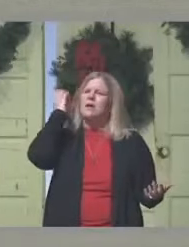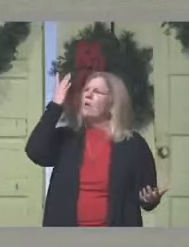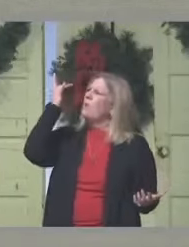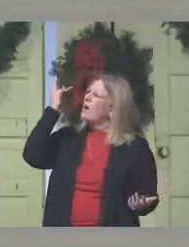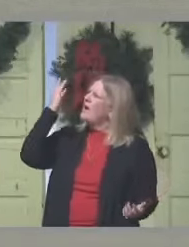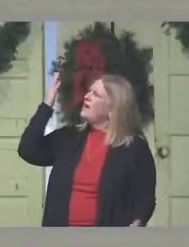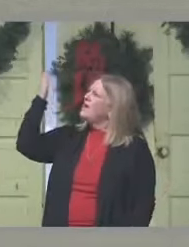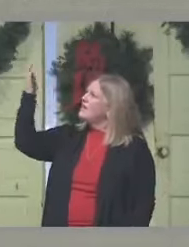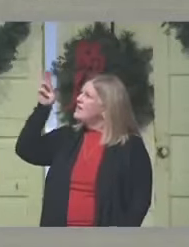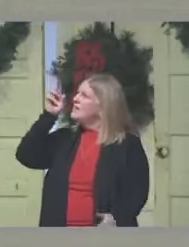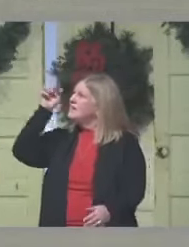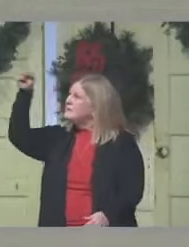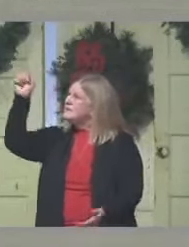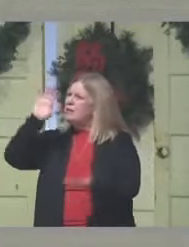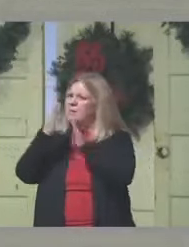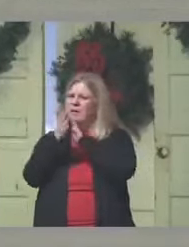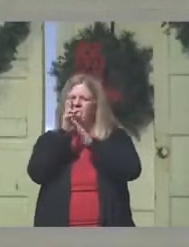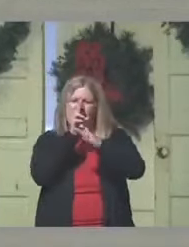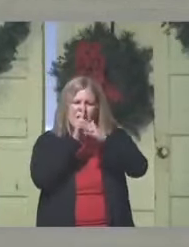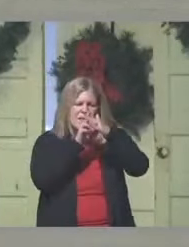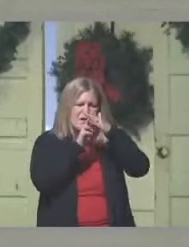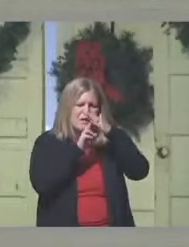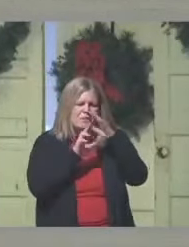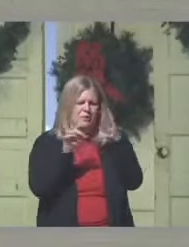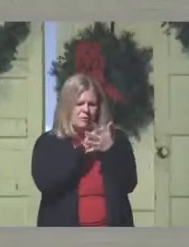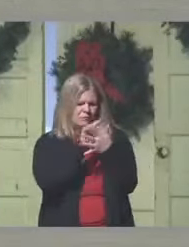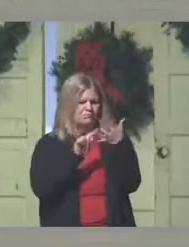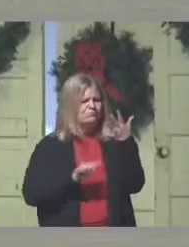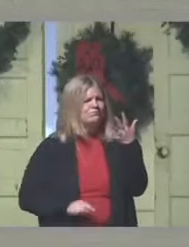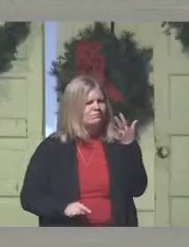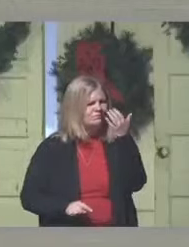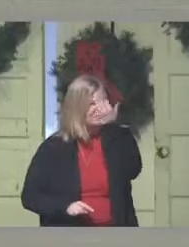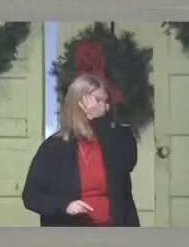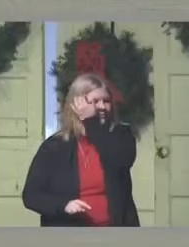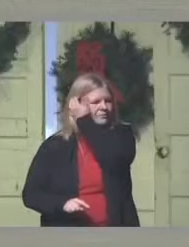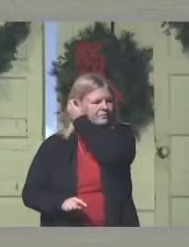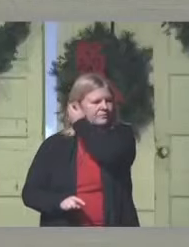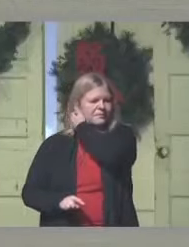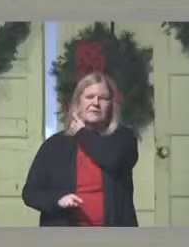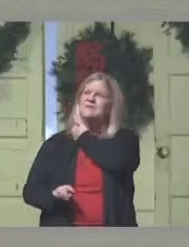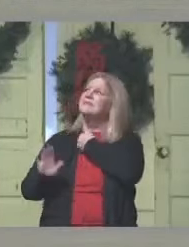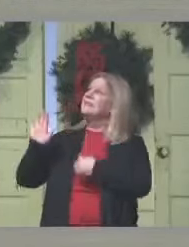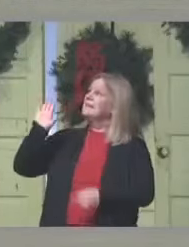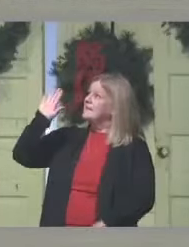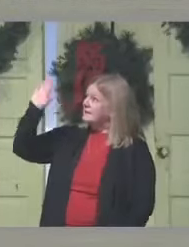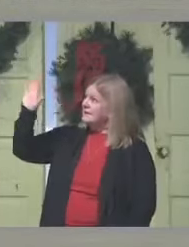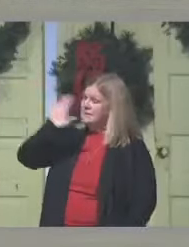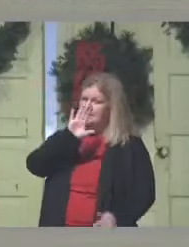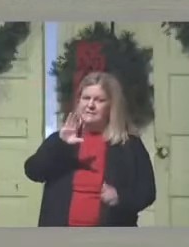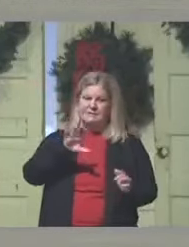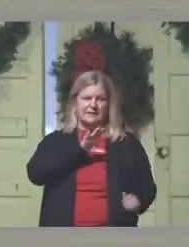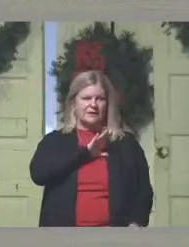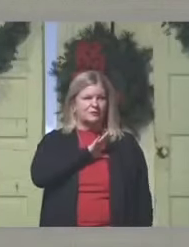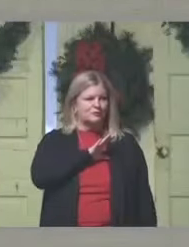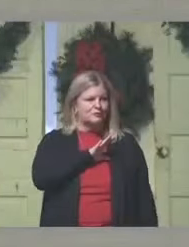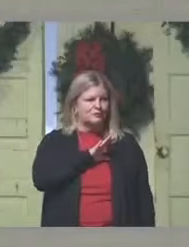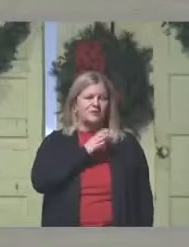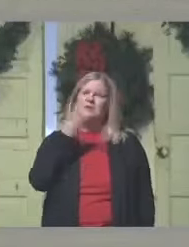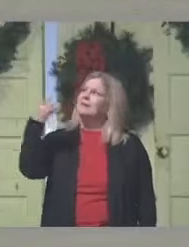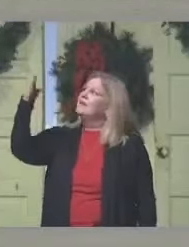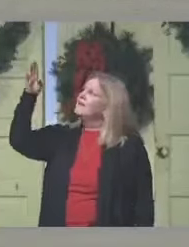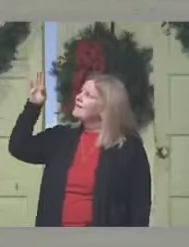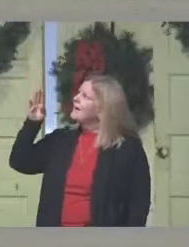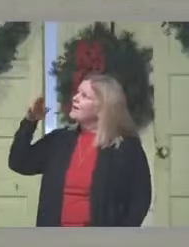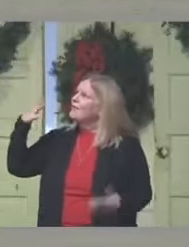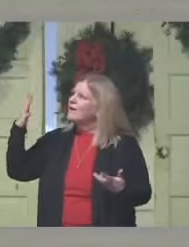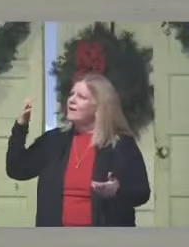Creator humble himself to do all of this? Because it's his nature to do so. Because God is